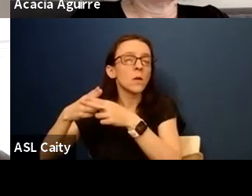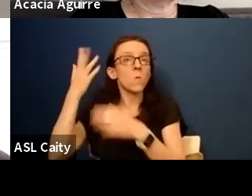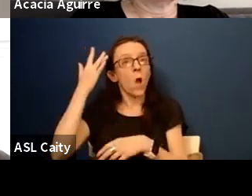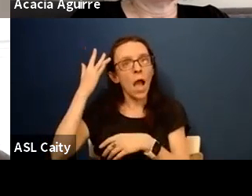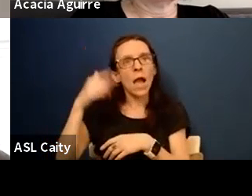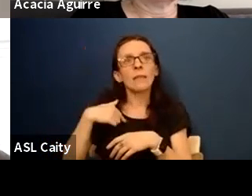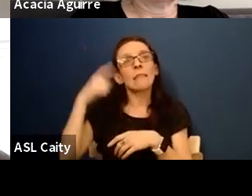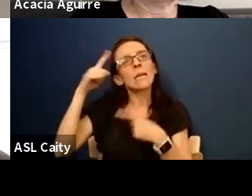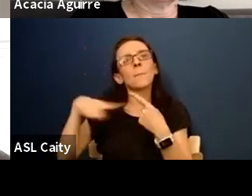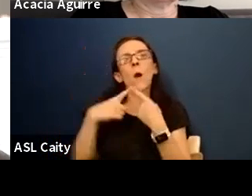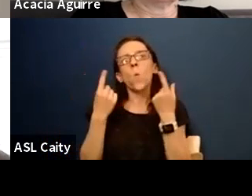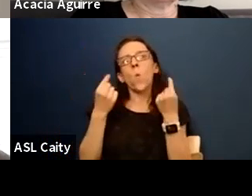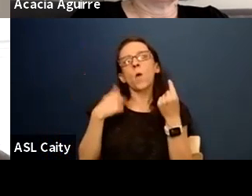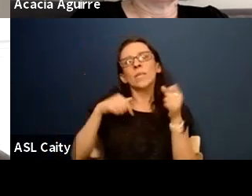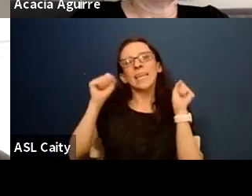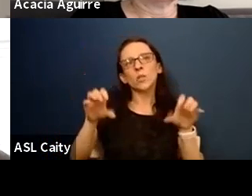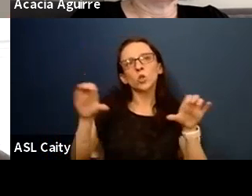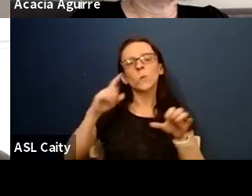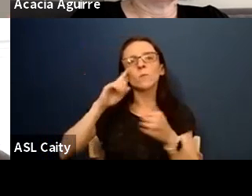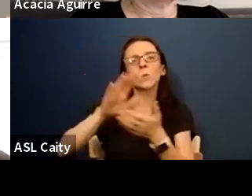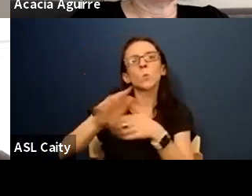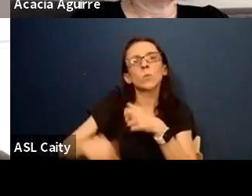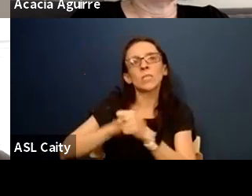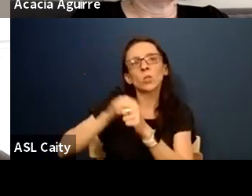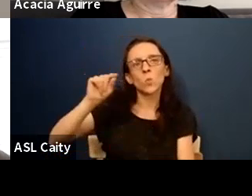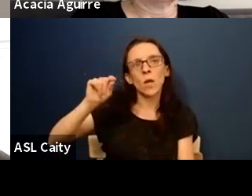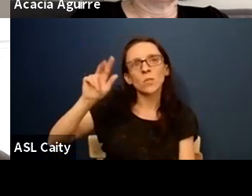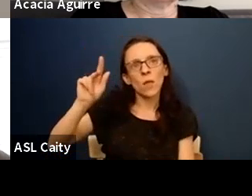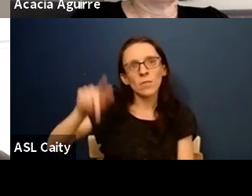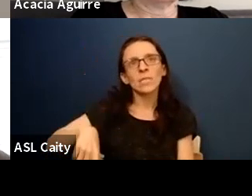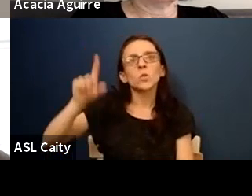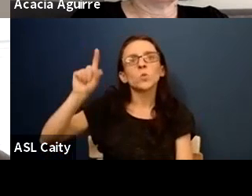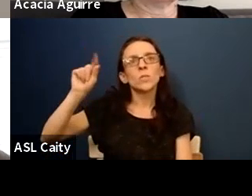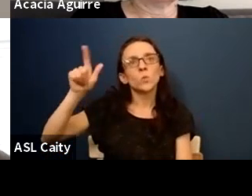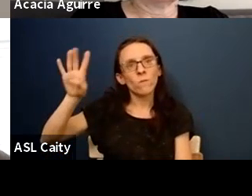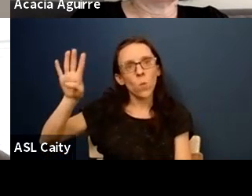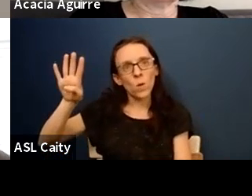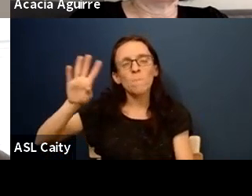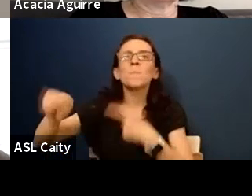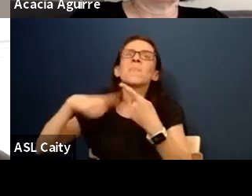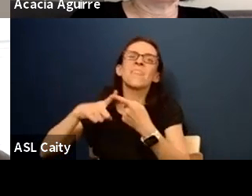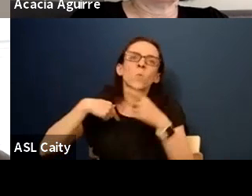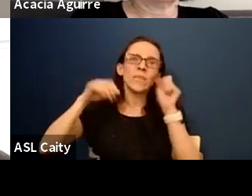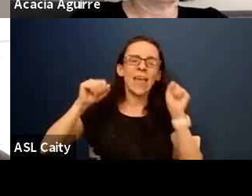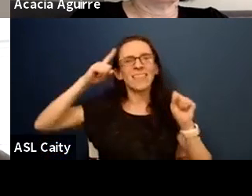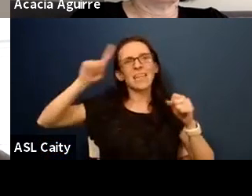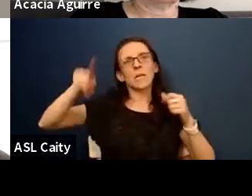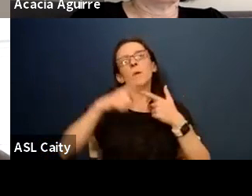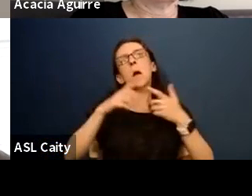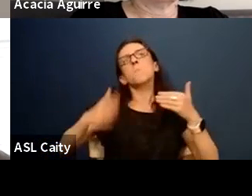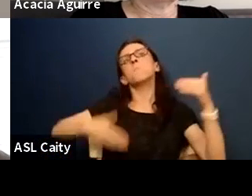in school year 23-24, and then come back to what might be feasible given